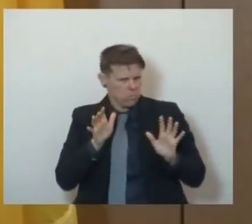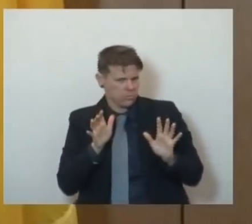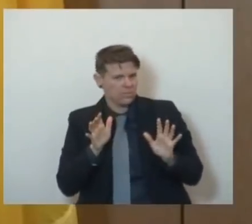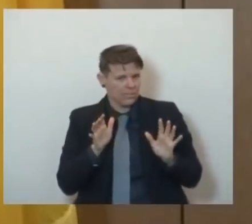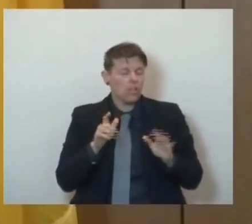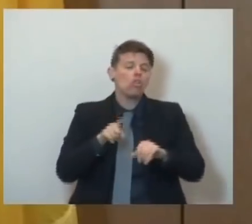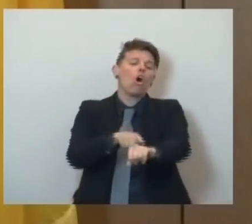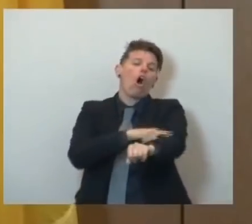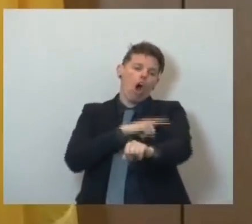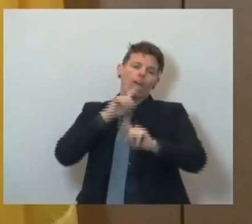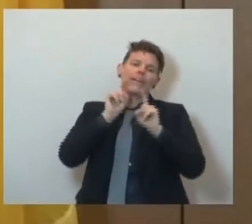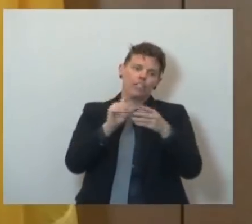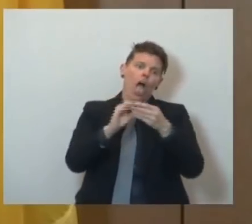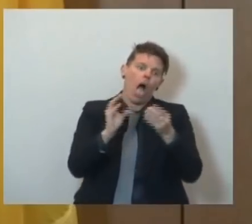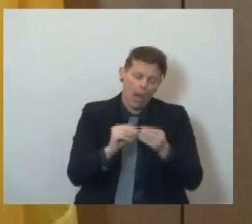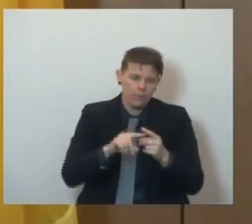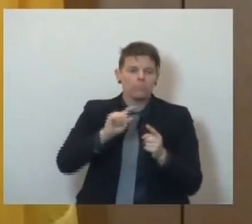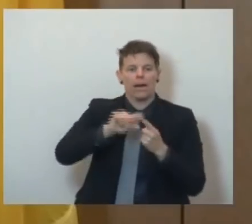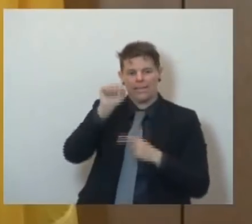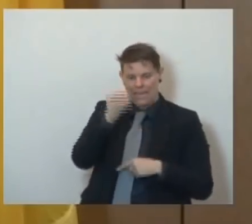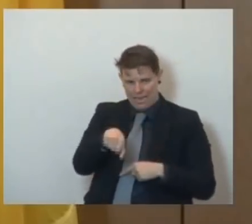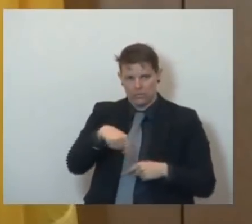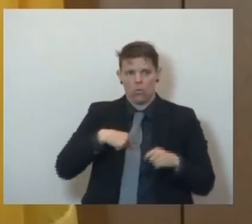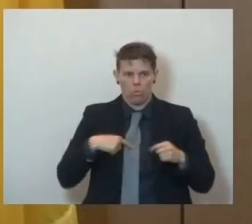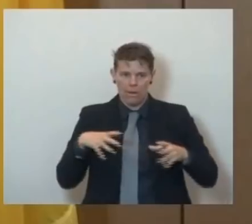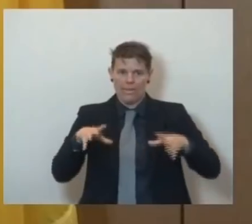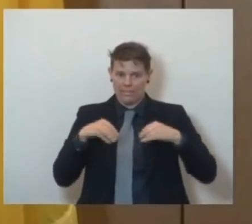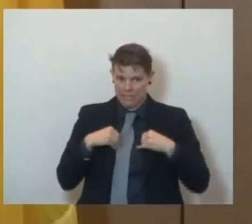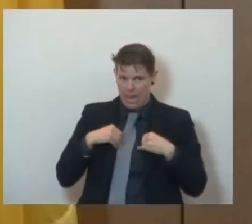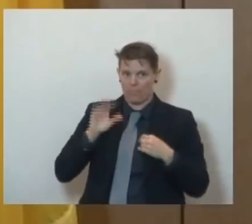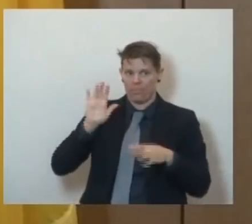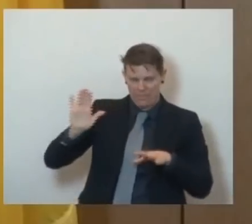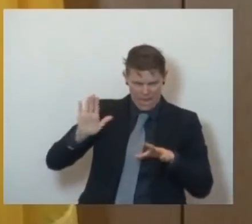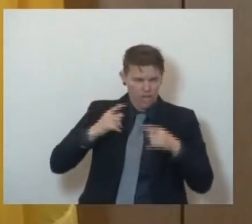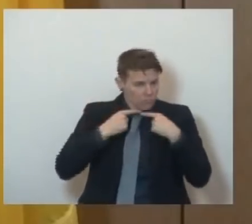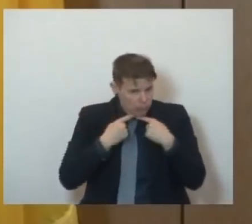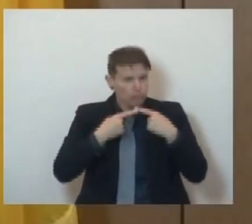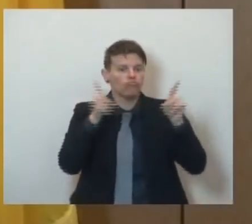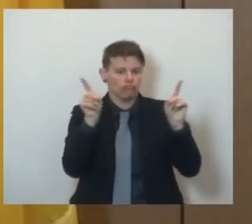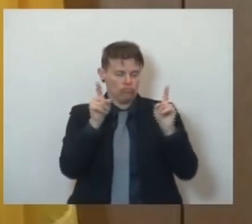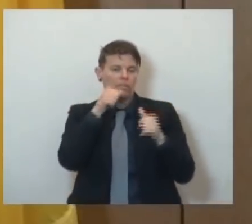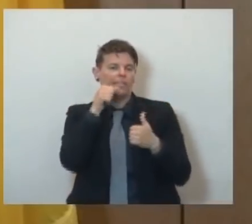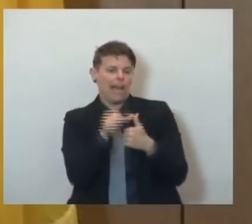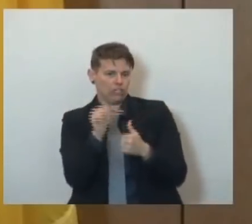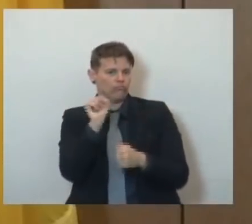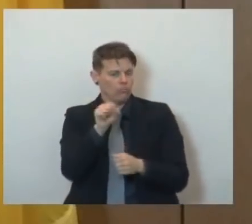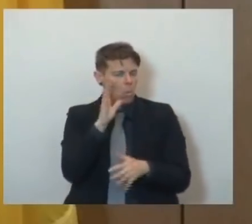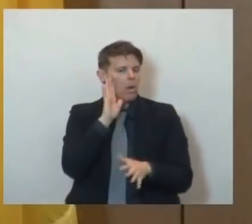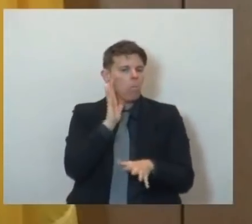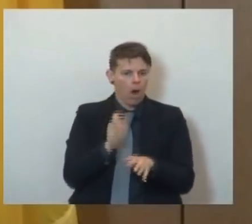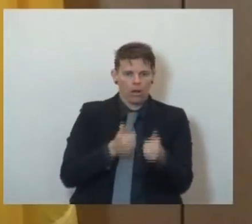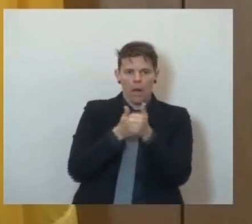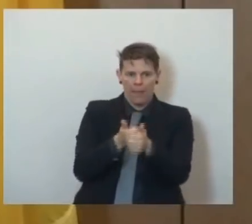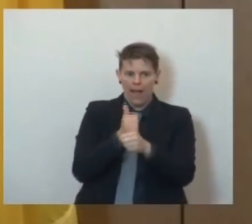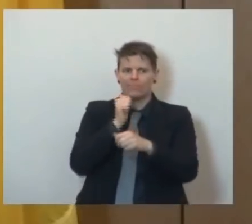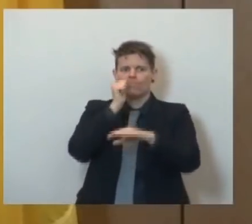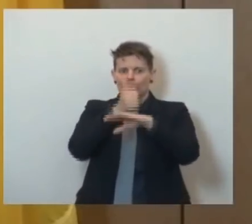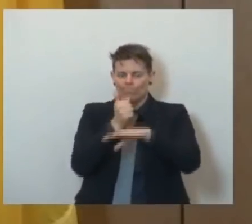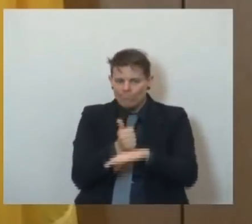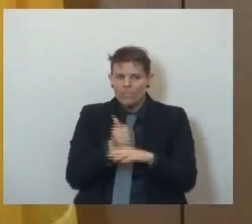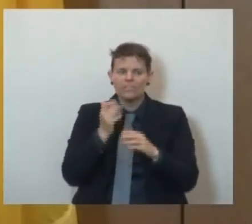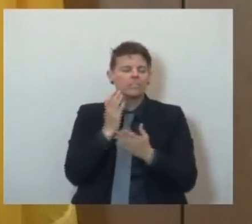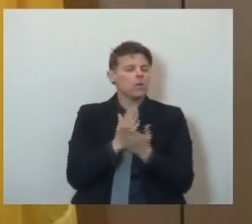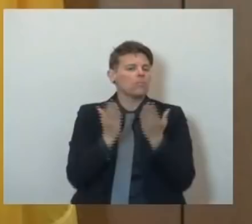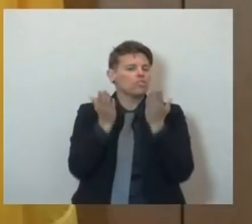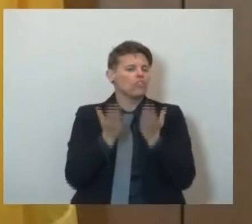yes, we accept that declaration. We'll respond with an enactment, and I'm just waiting for a couple